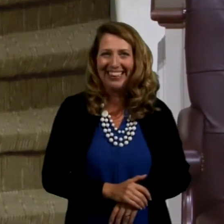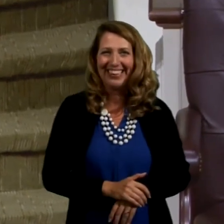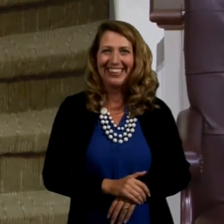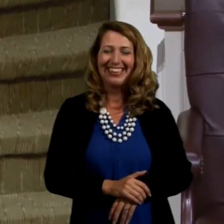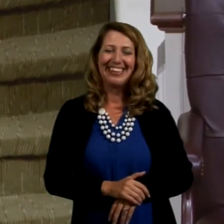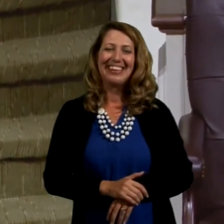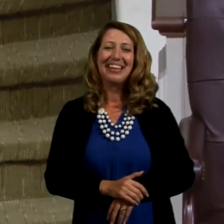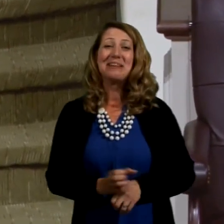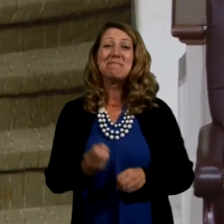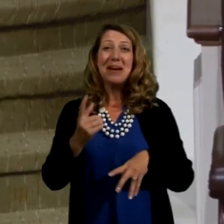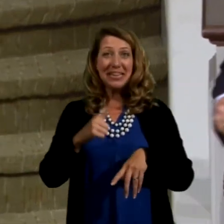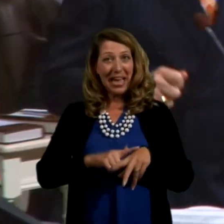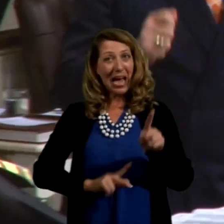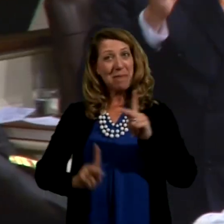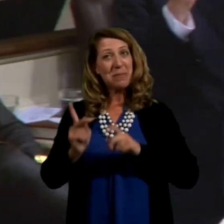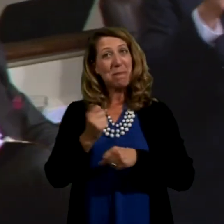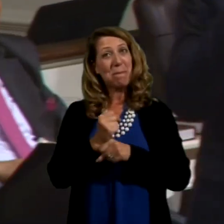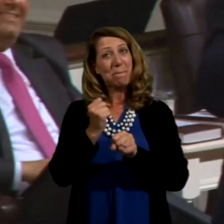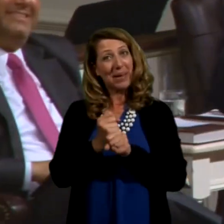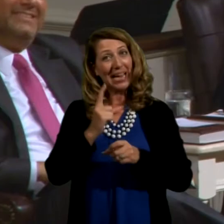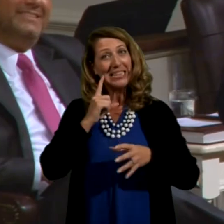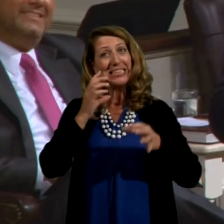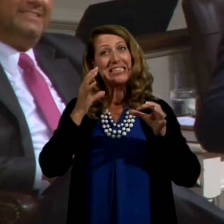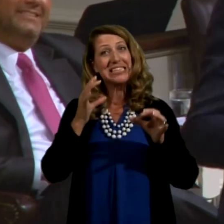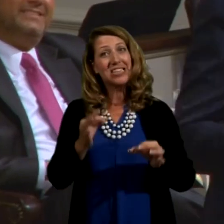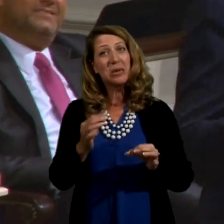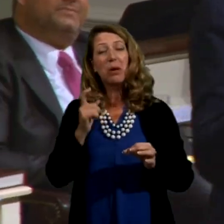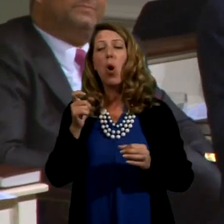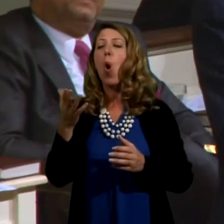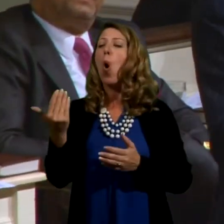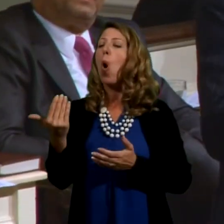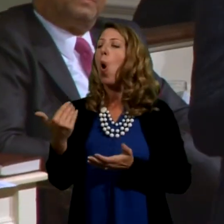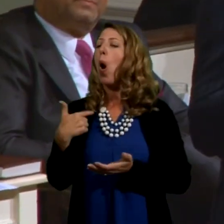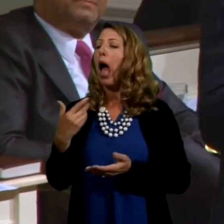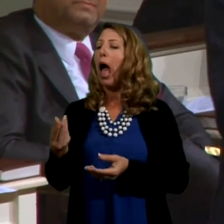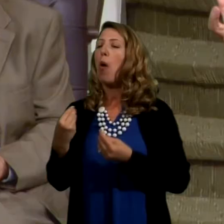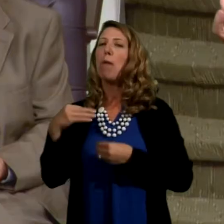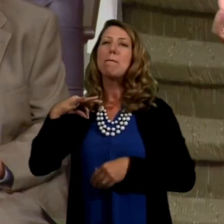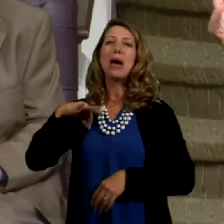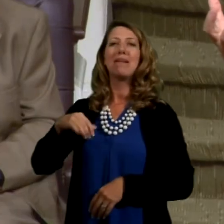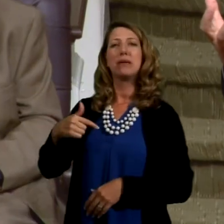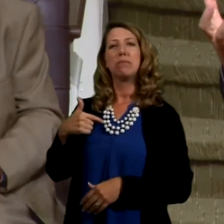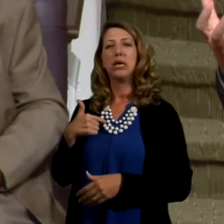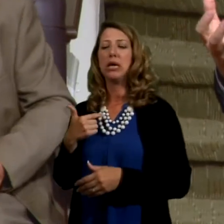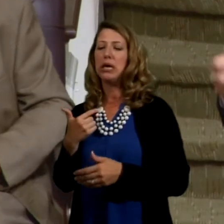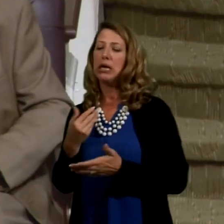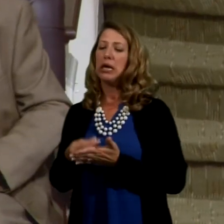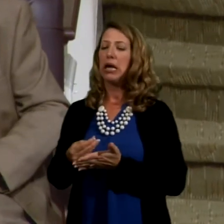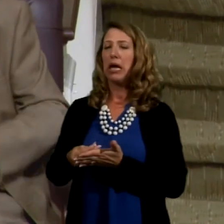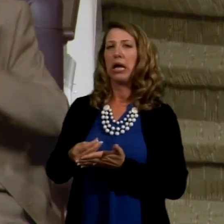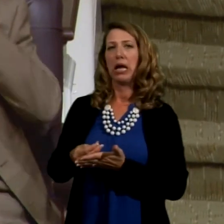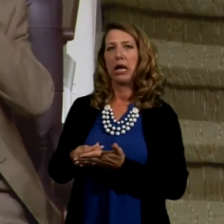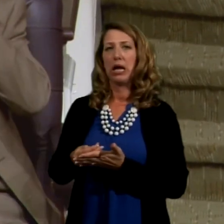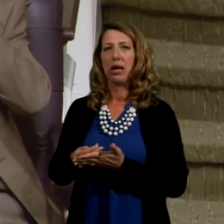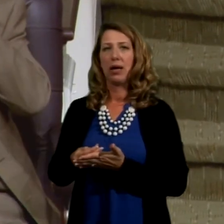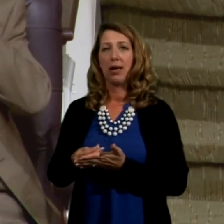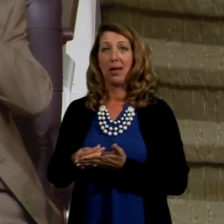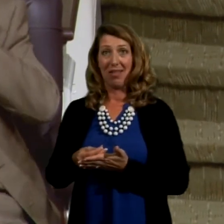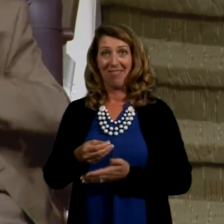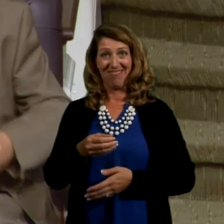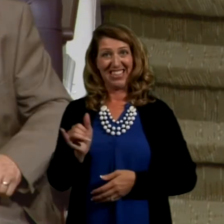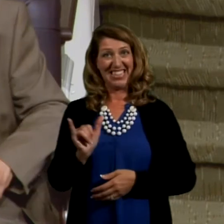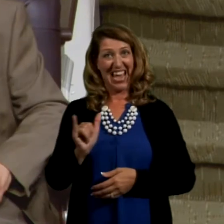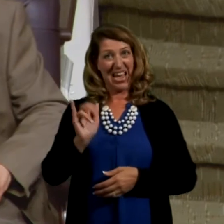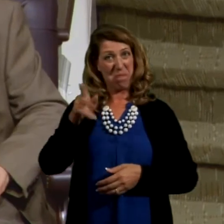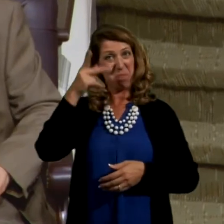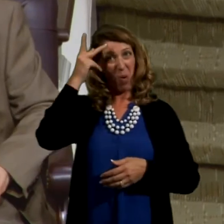But oftentimes people make decisions based upon compensation. Is it good for me financially? And certainly these men wanted